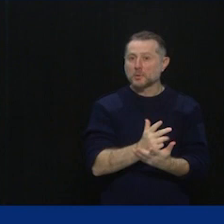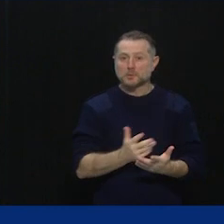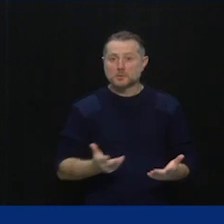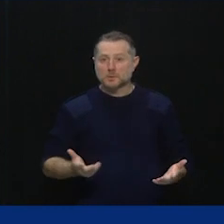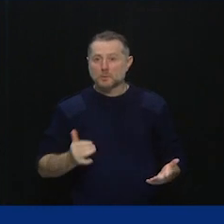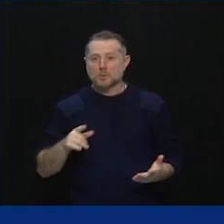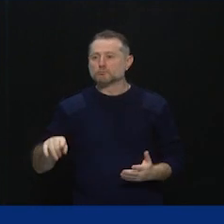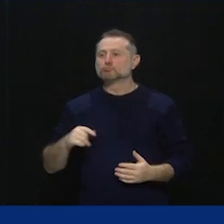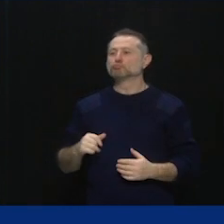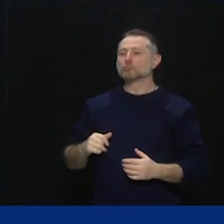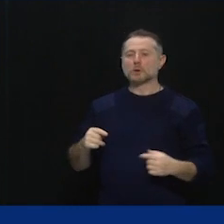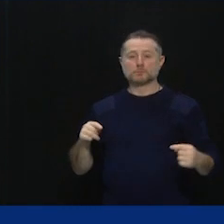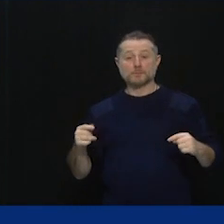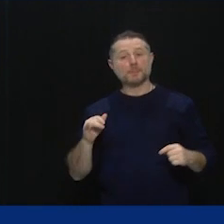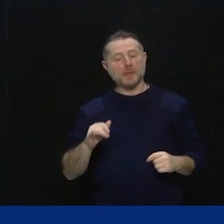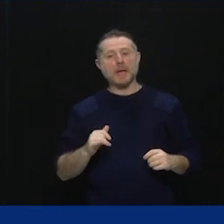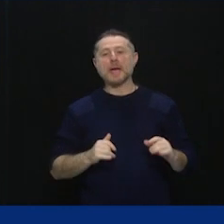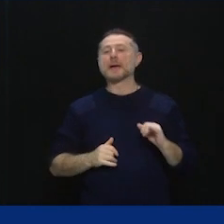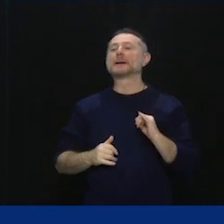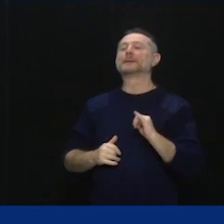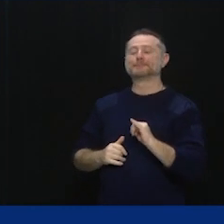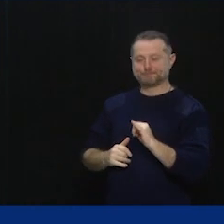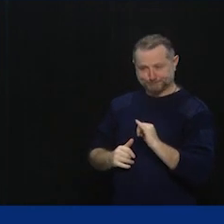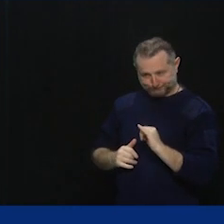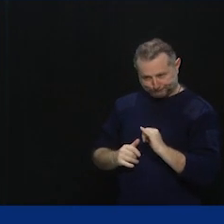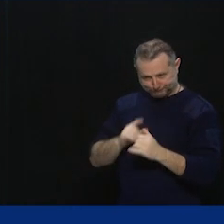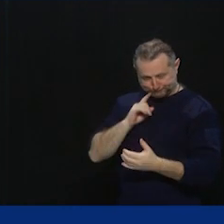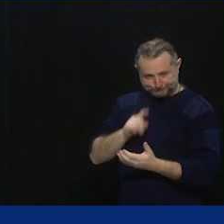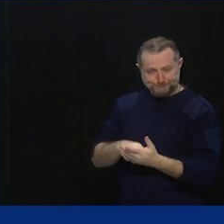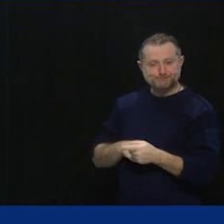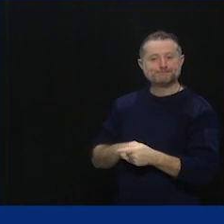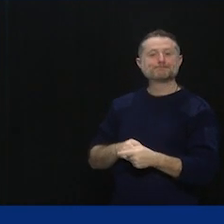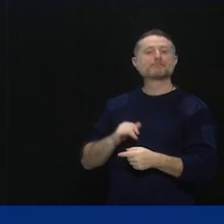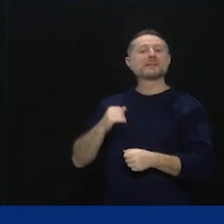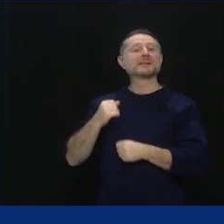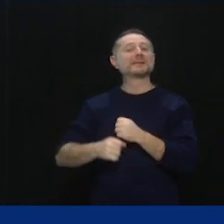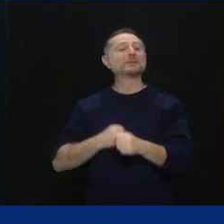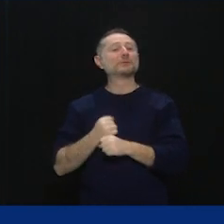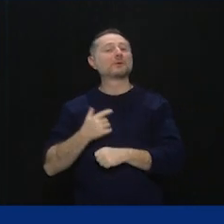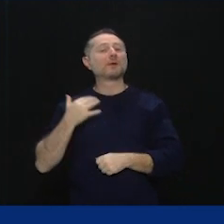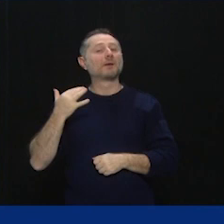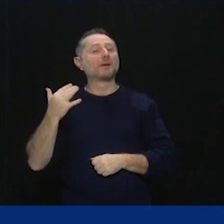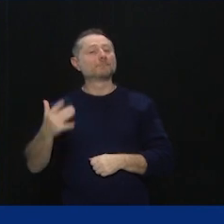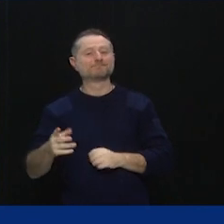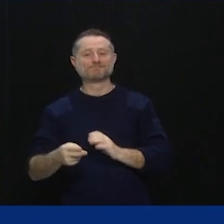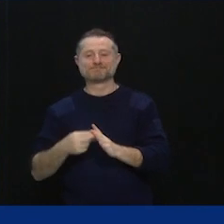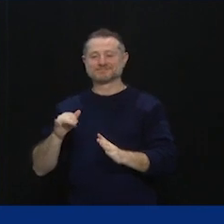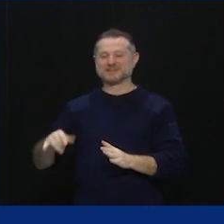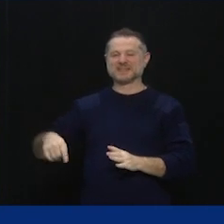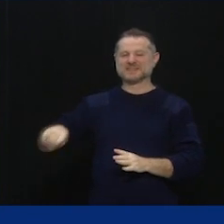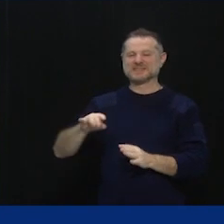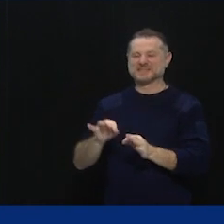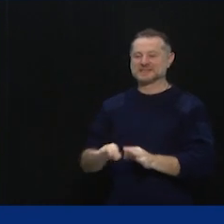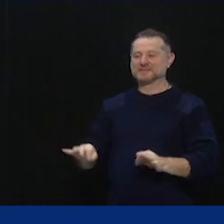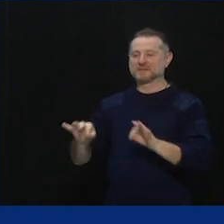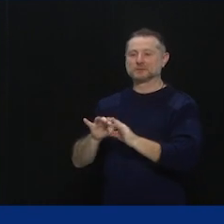were designated a significant regional project. And then in 2018, the